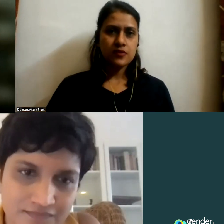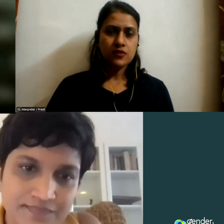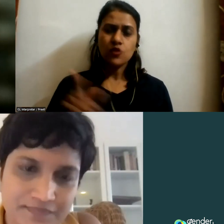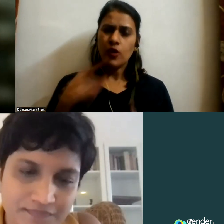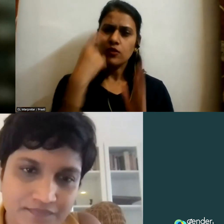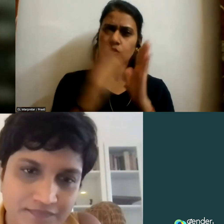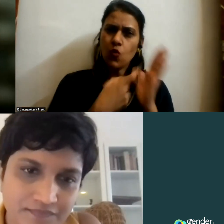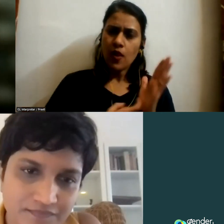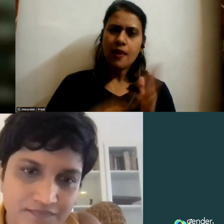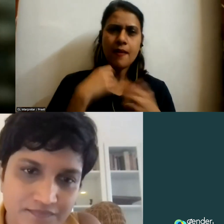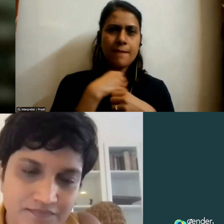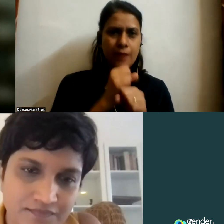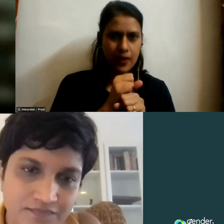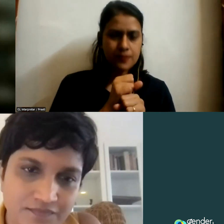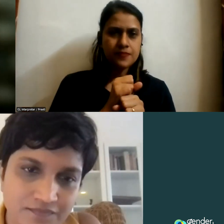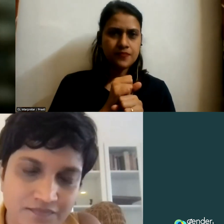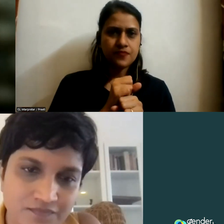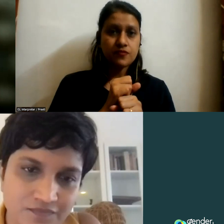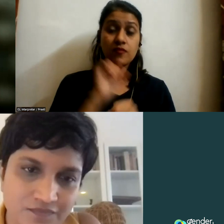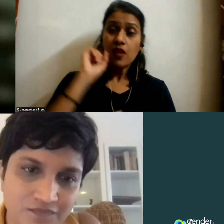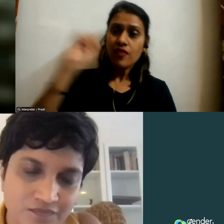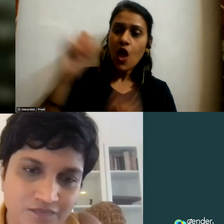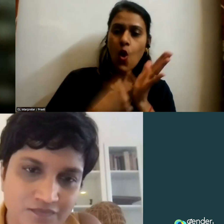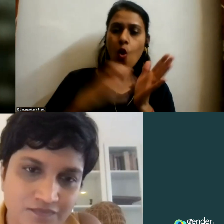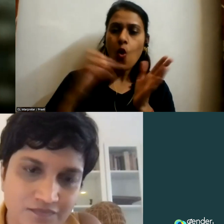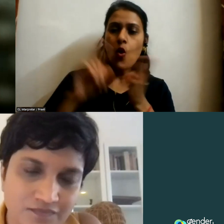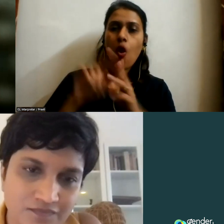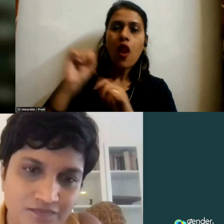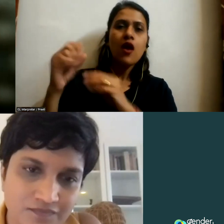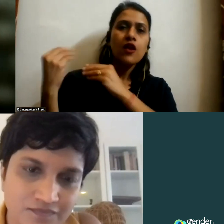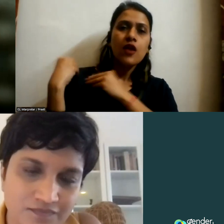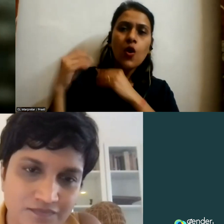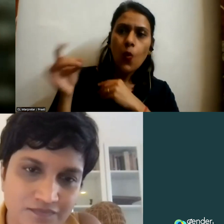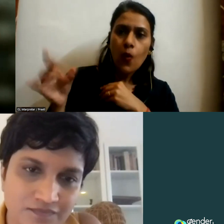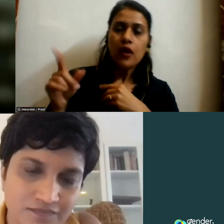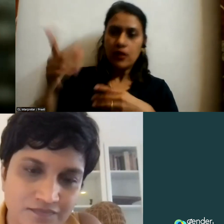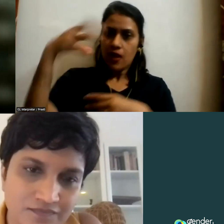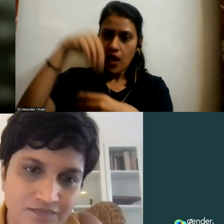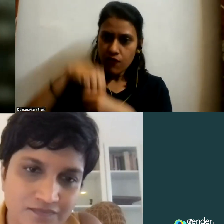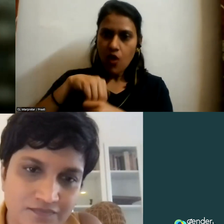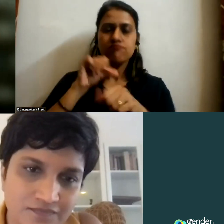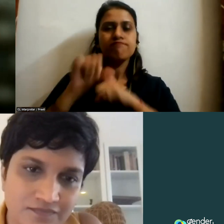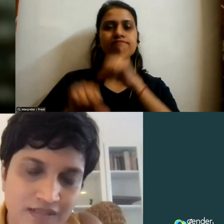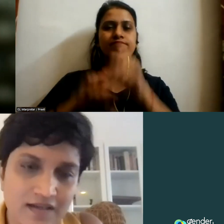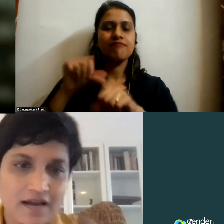principles, what is their role and how can they become active participants in the